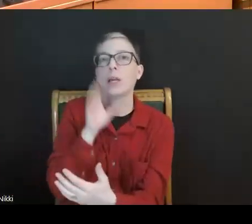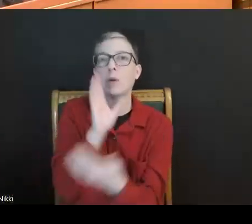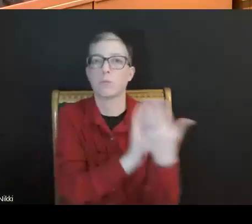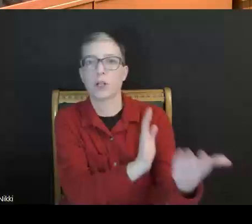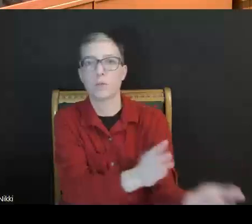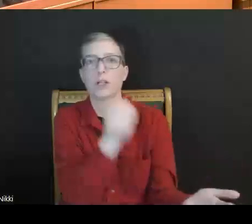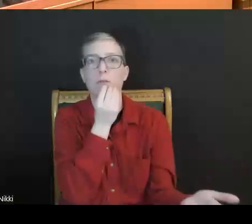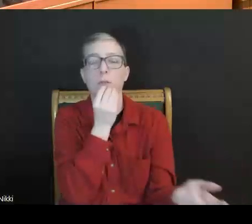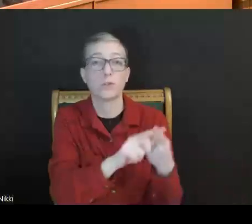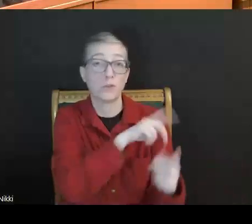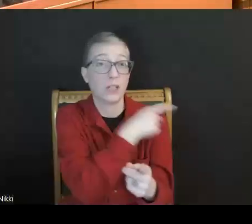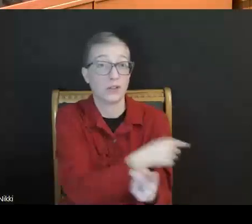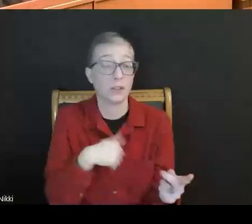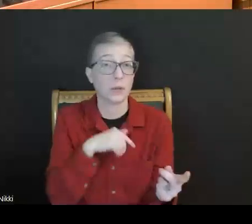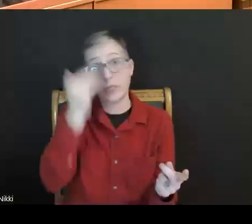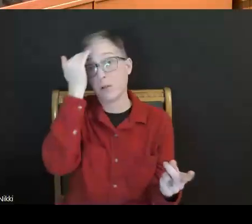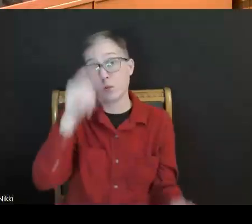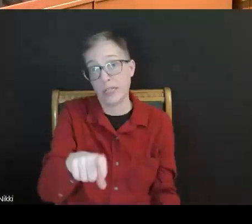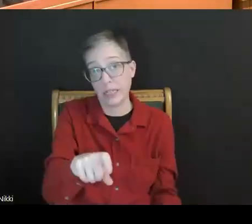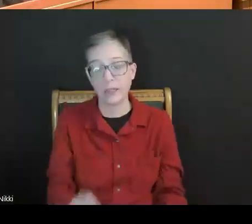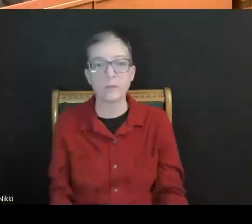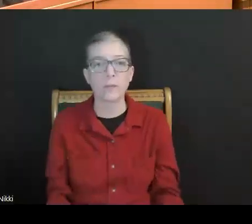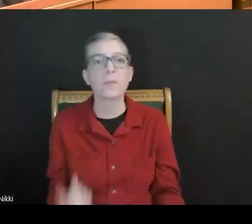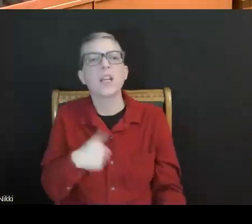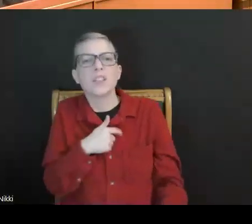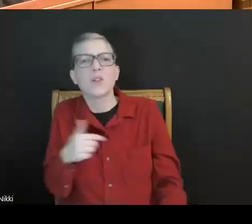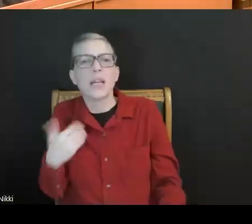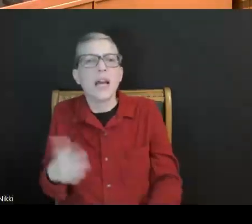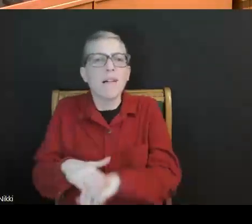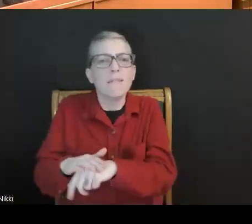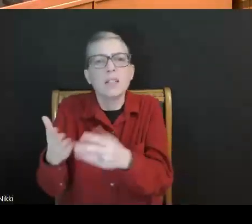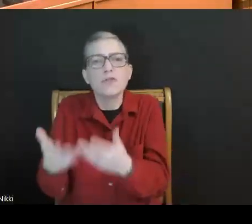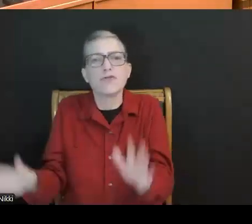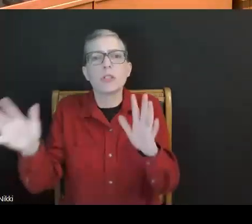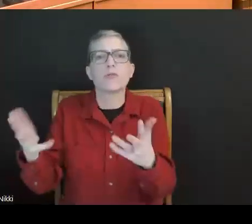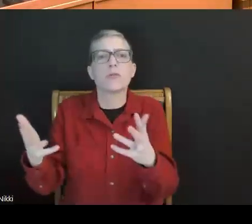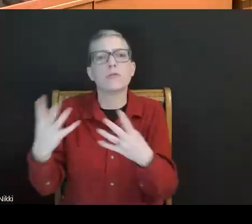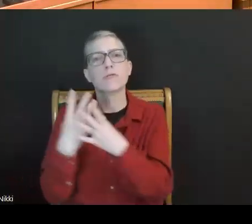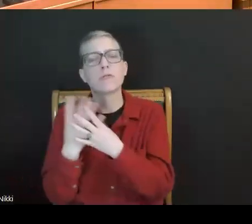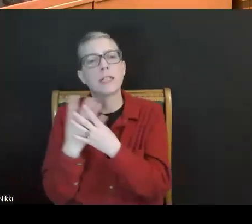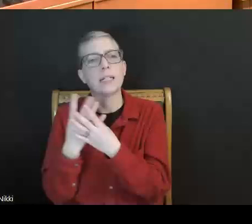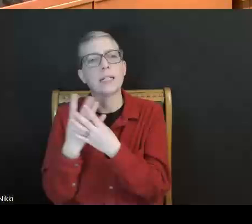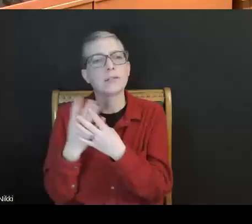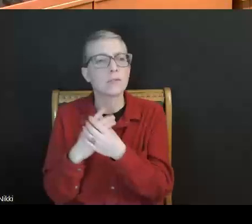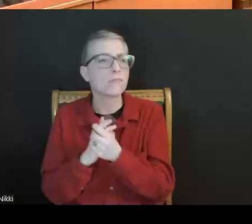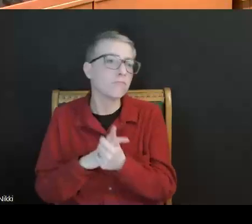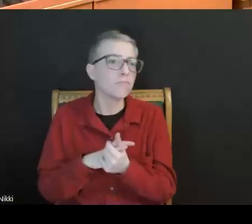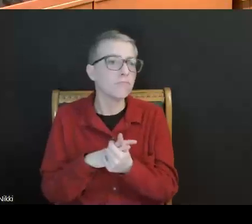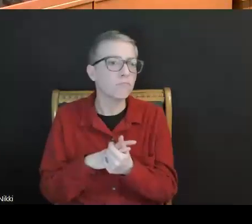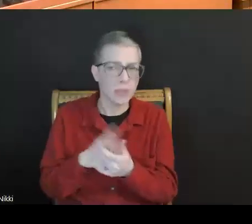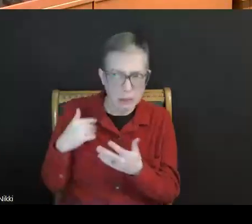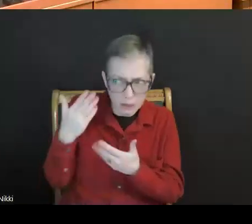have kind of general screenings for those issues that we try our best to meet. Forgetting anything.